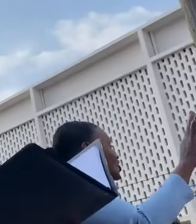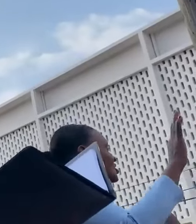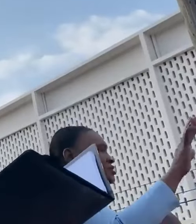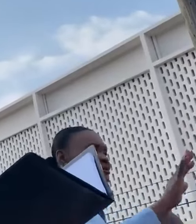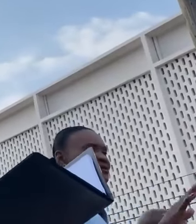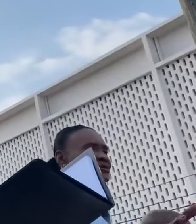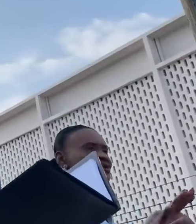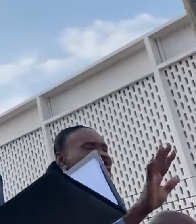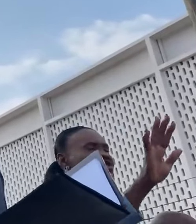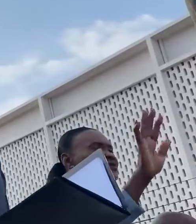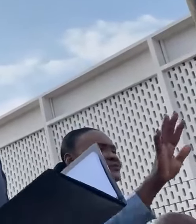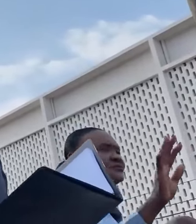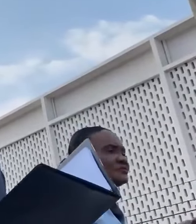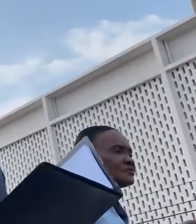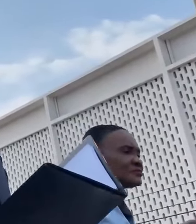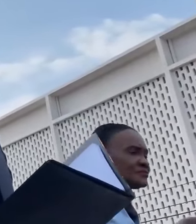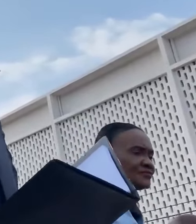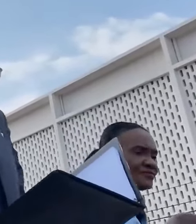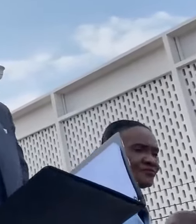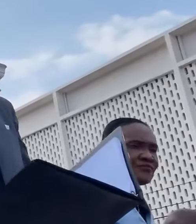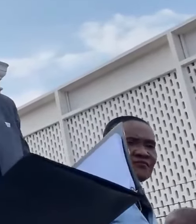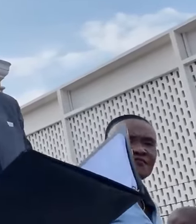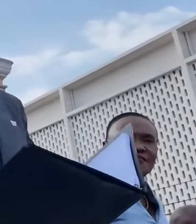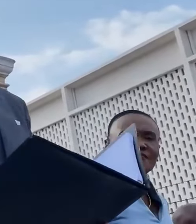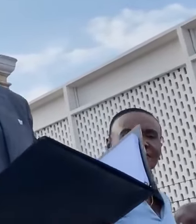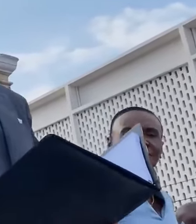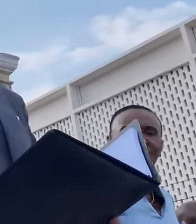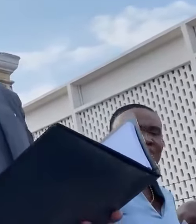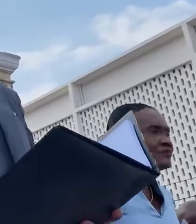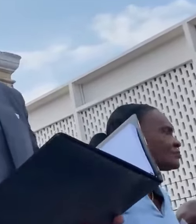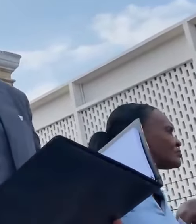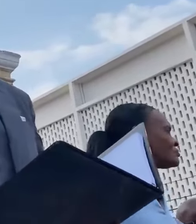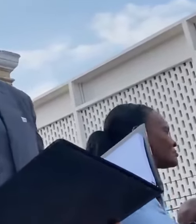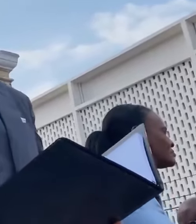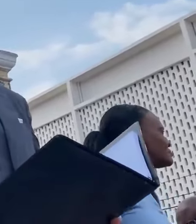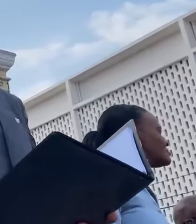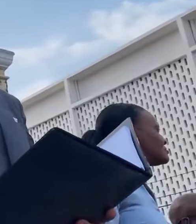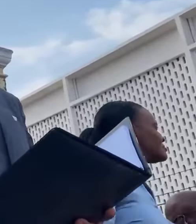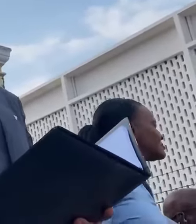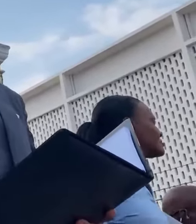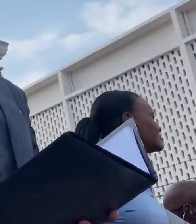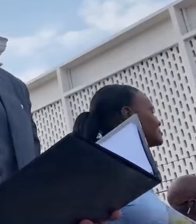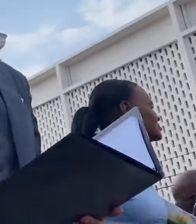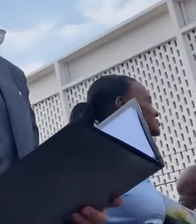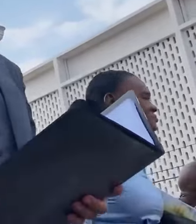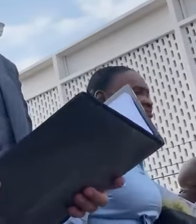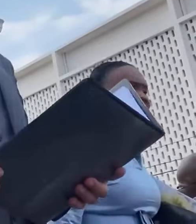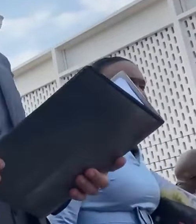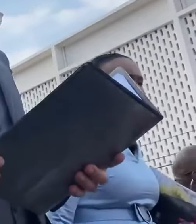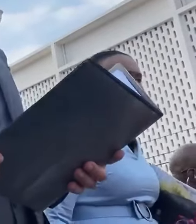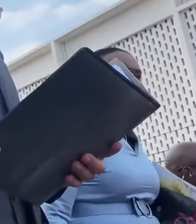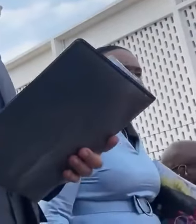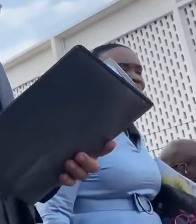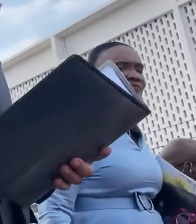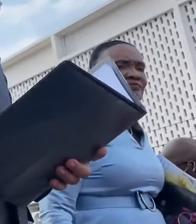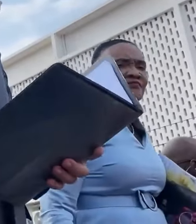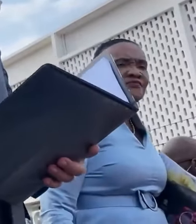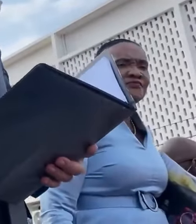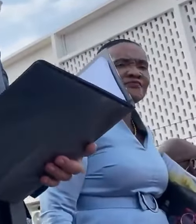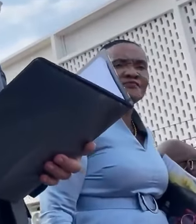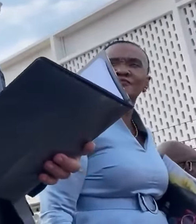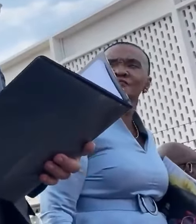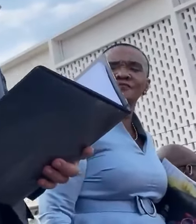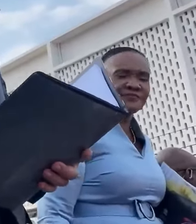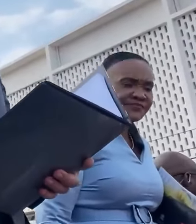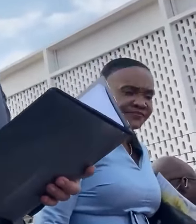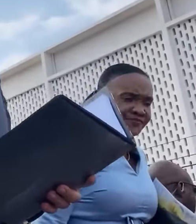chose to walk out and was left the Parliament without a quorum, I think it's the first time this has ever happened in independent Jamaica,